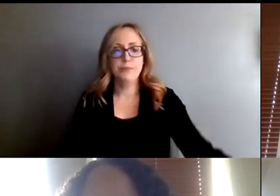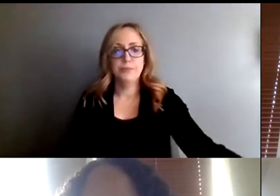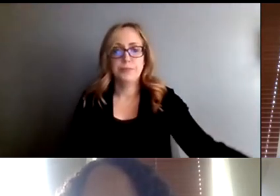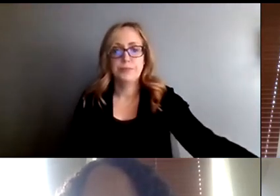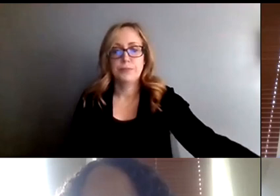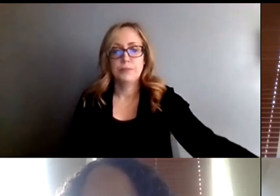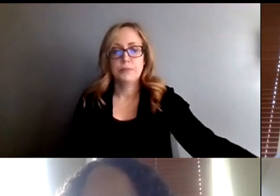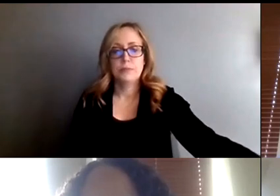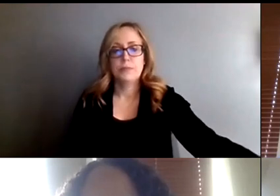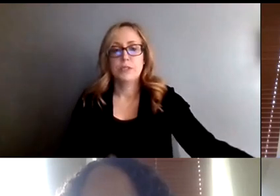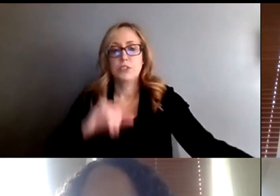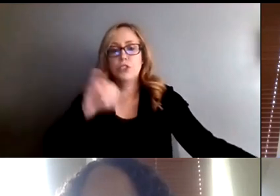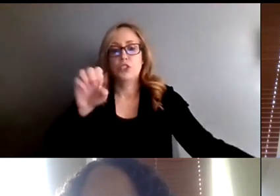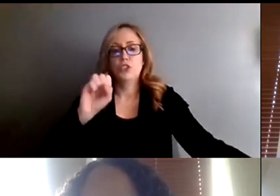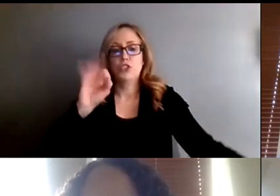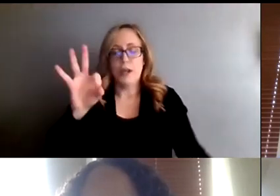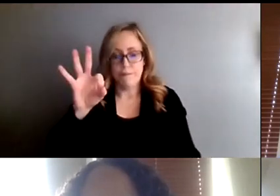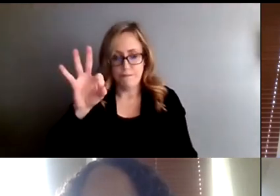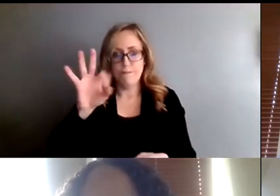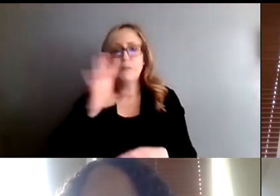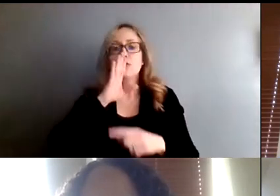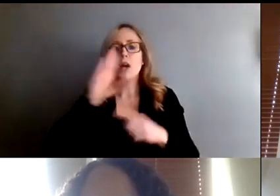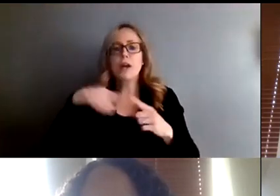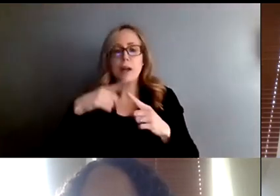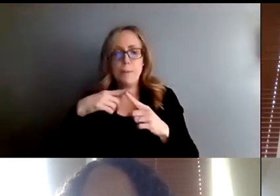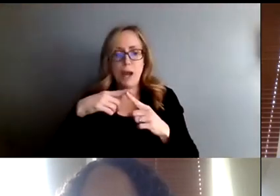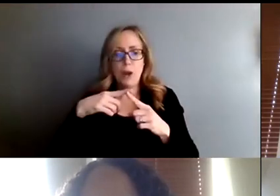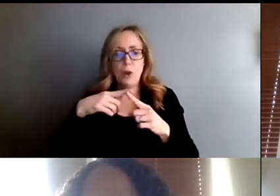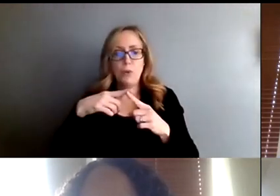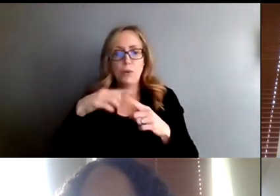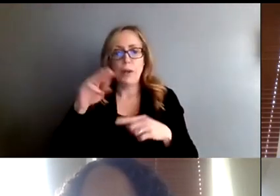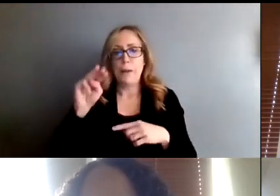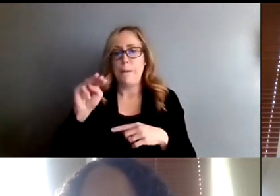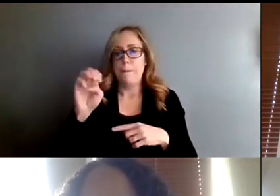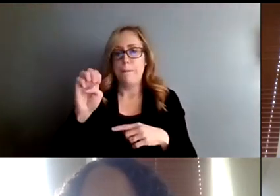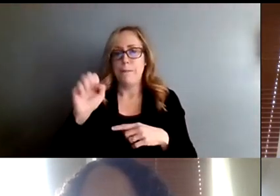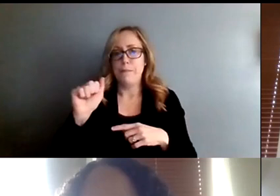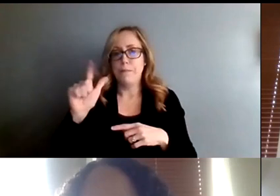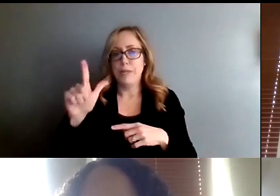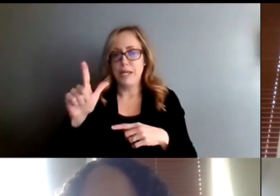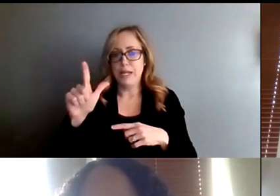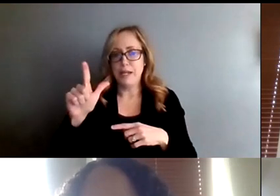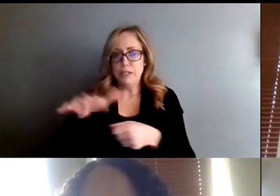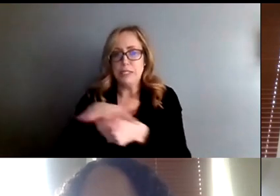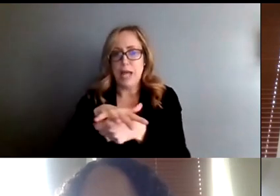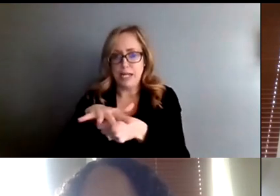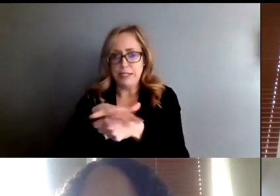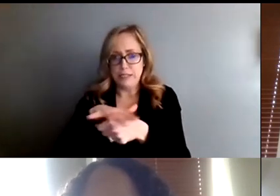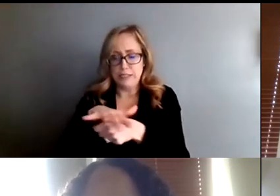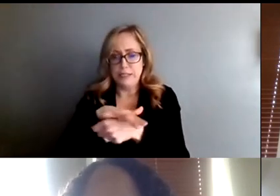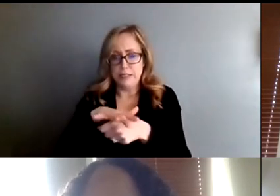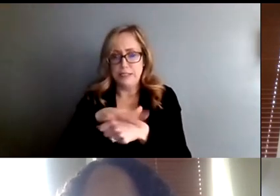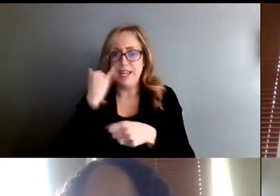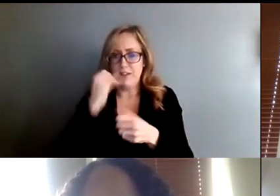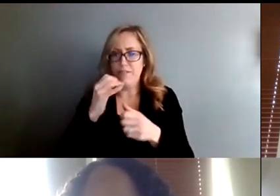We had a question about meal sites, specifically for those students who will be staying remote for the rest of the school year. We've been operating, of